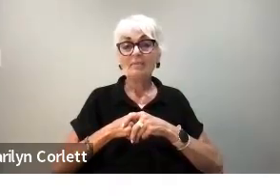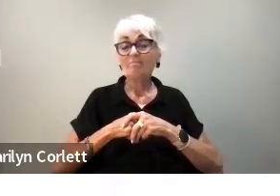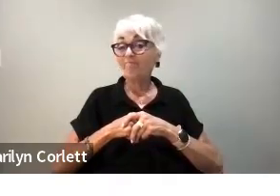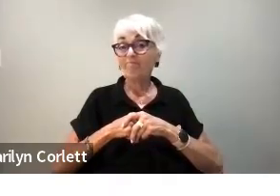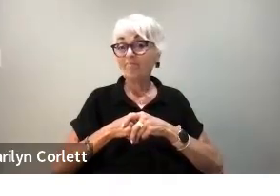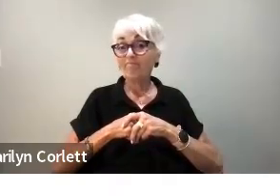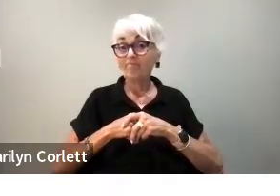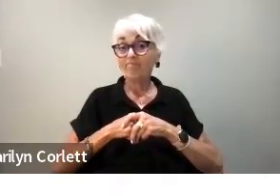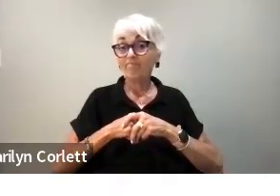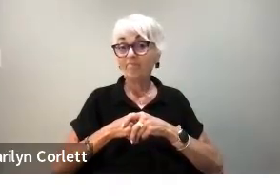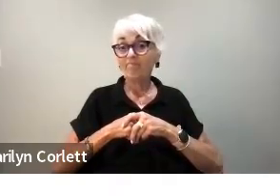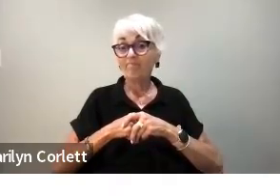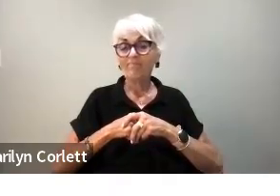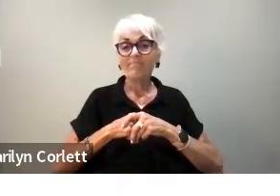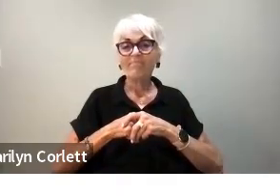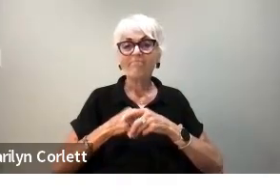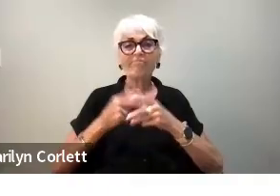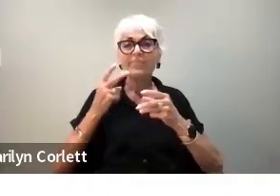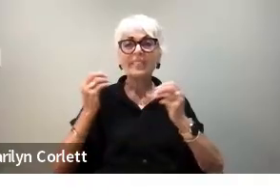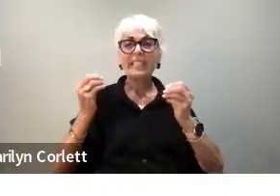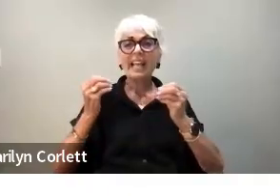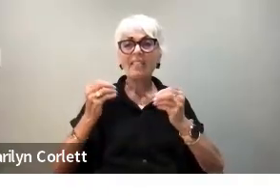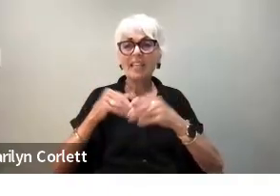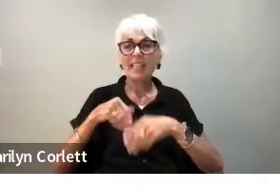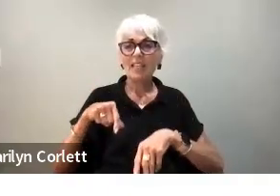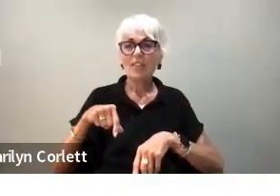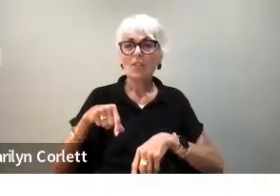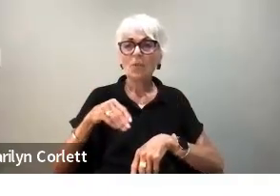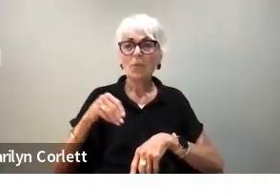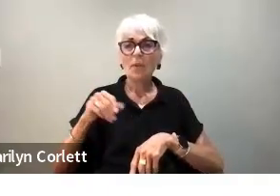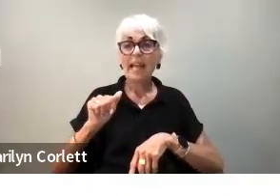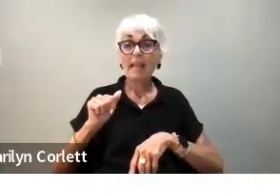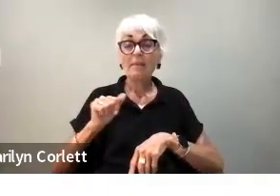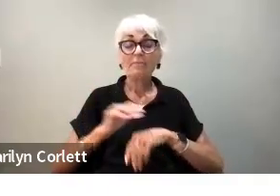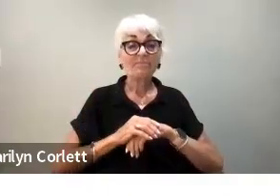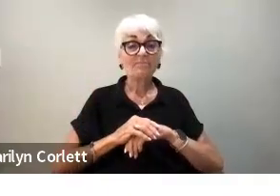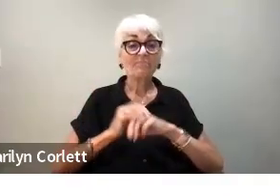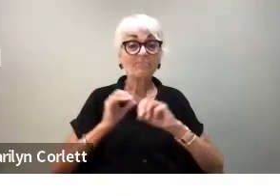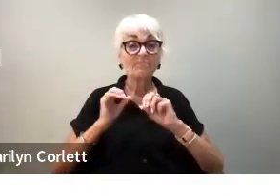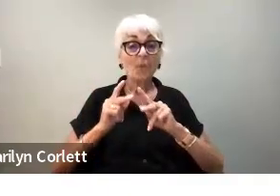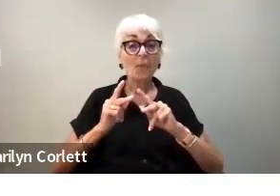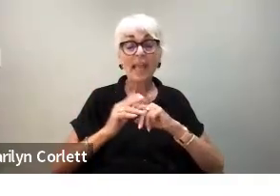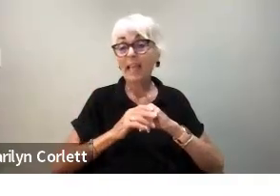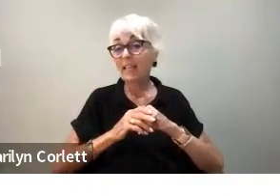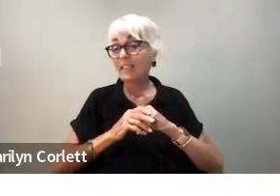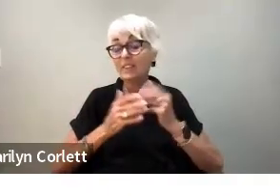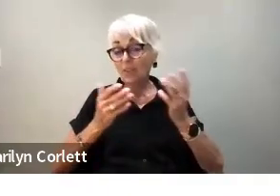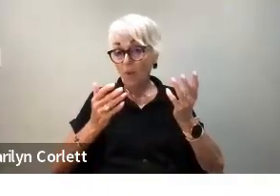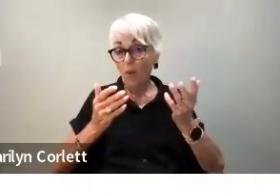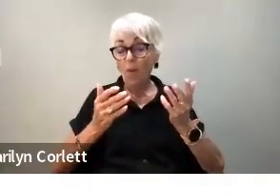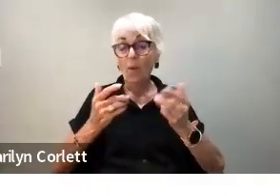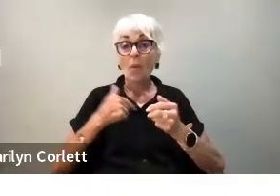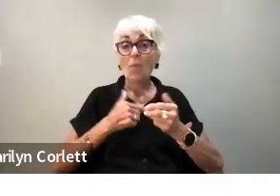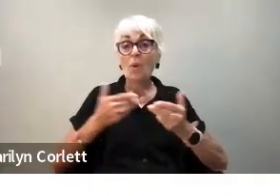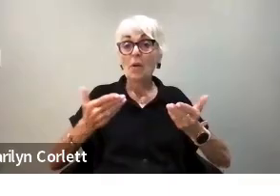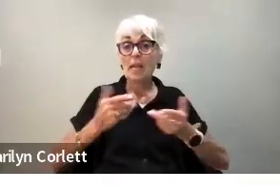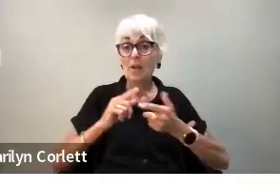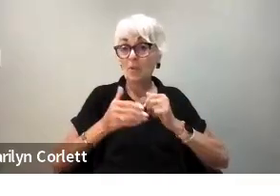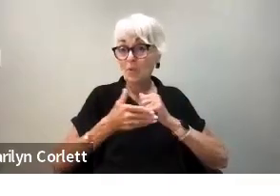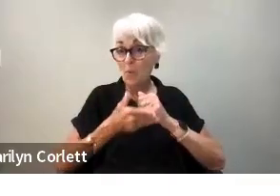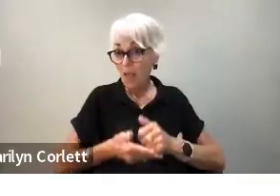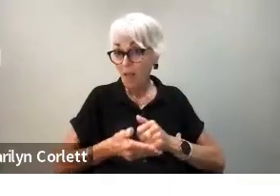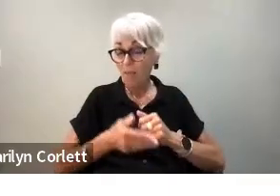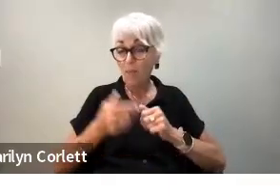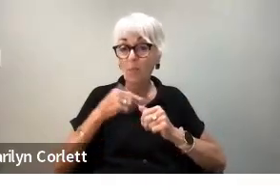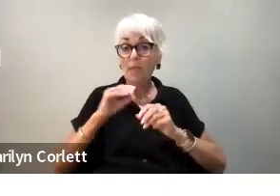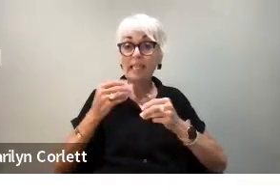no question. I don't see anything in the Q&A. All right. So takeaway, we are here to help. We